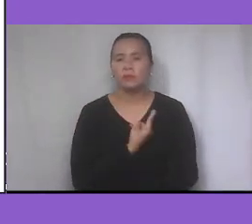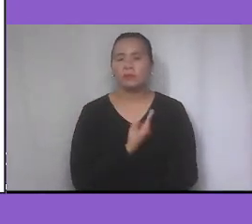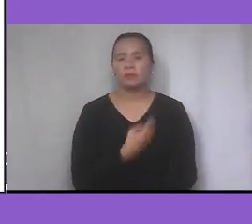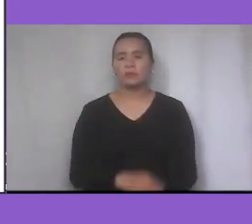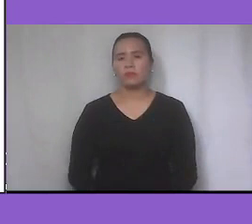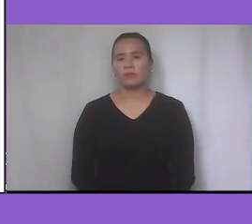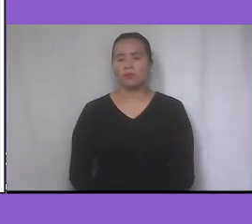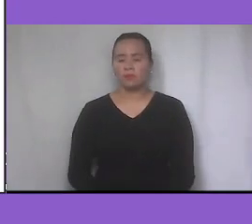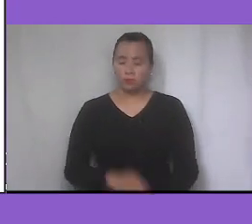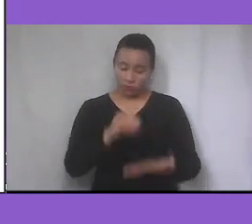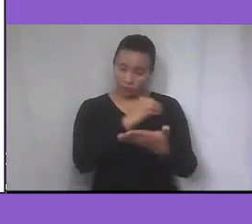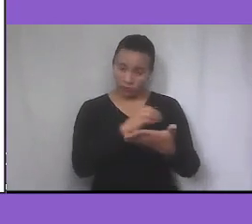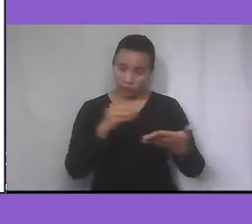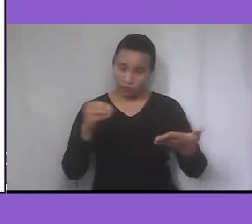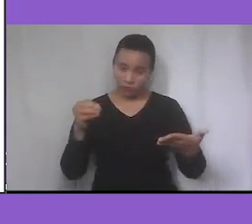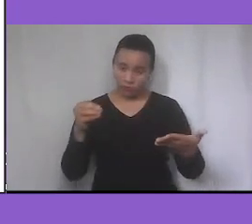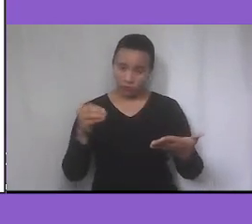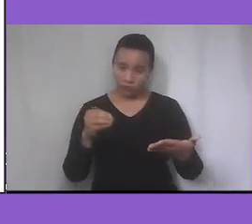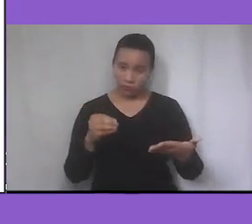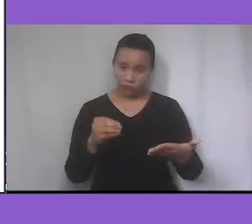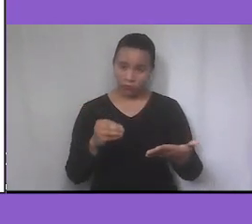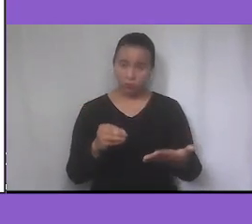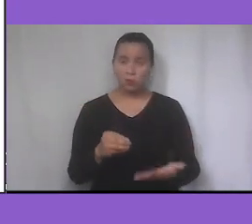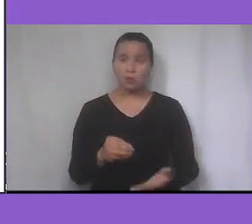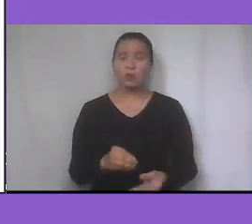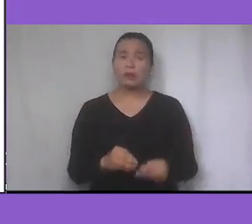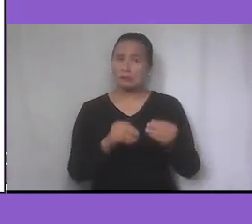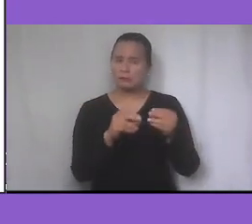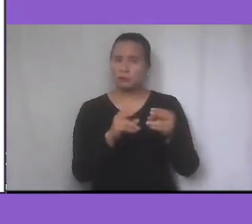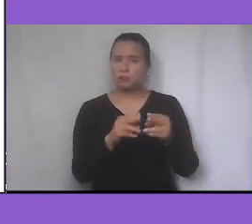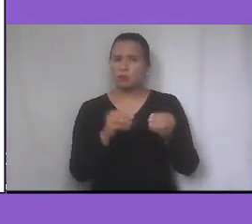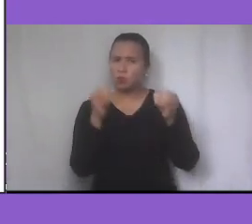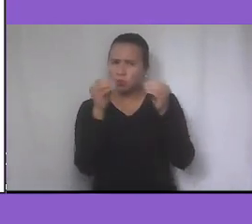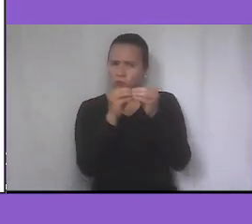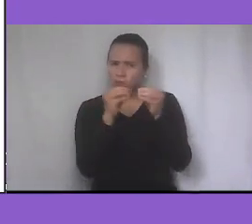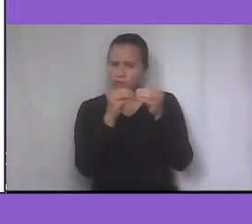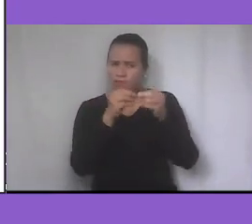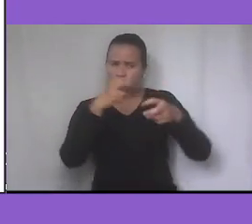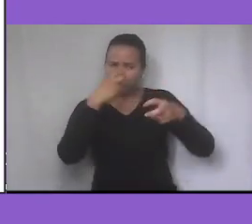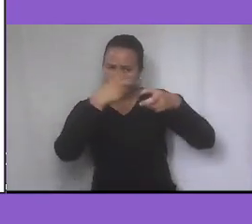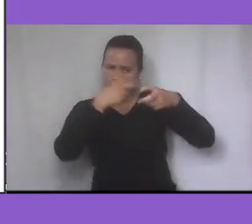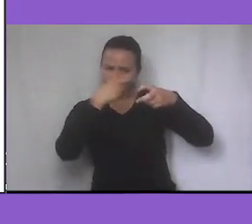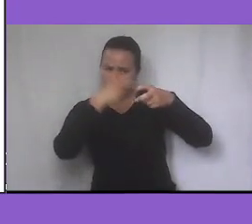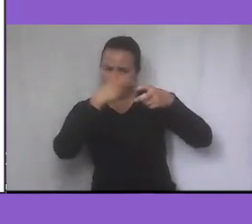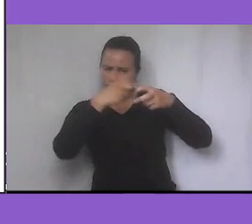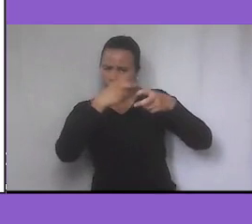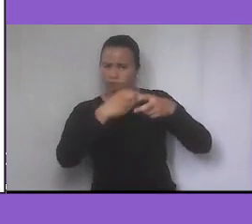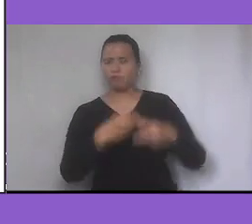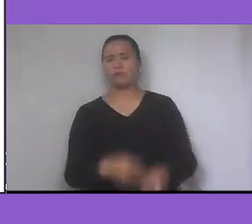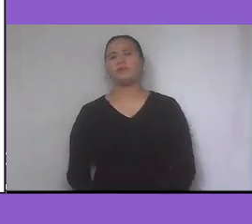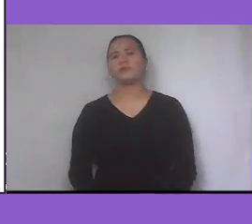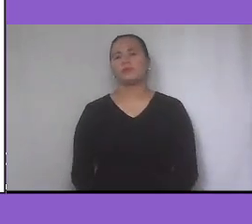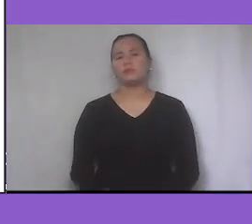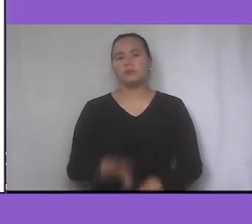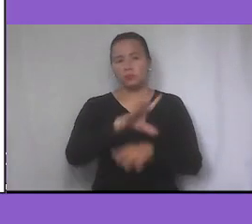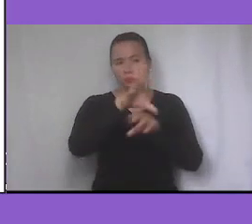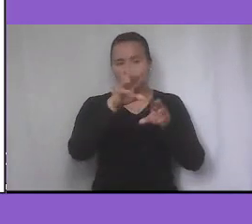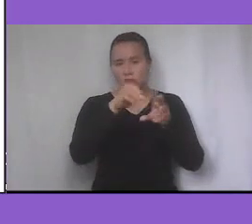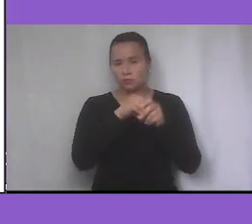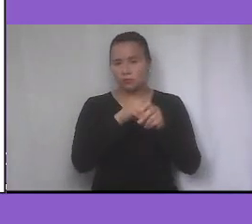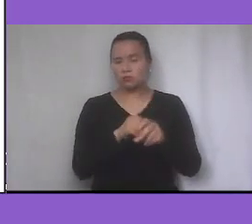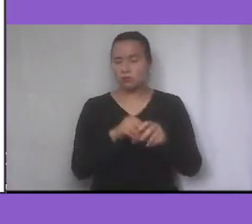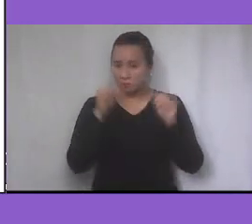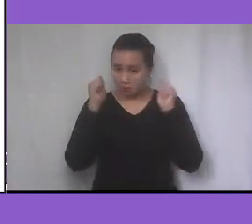write what? Even more complex texts, like, say, a persuasive essay. We can grow